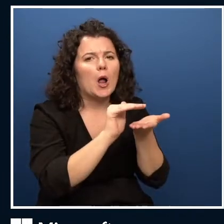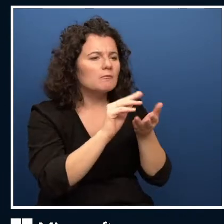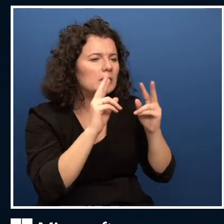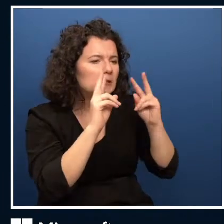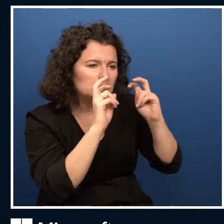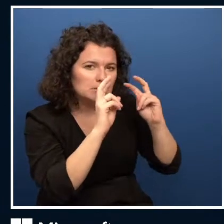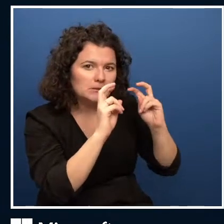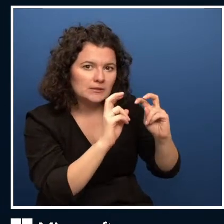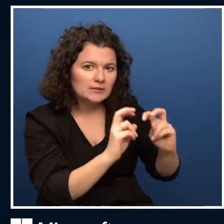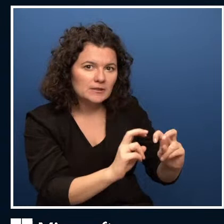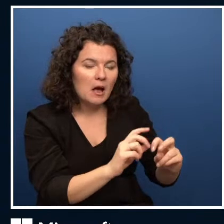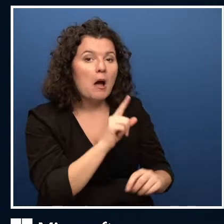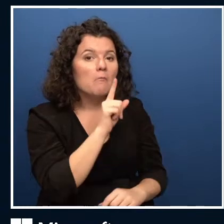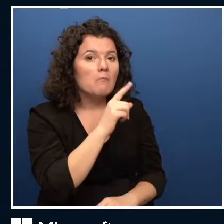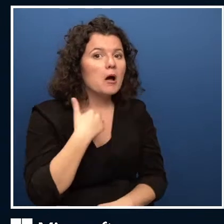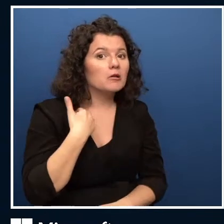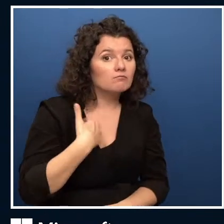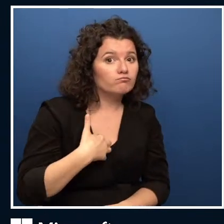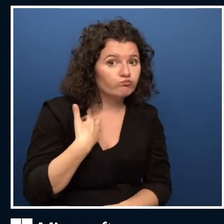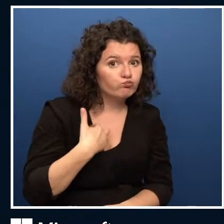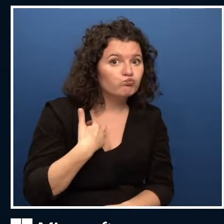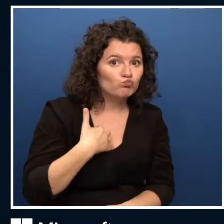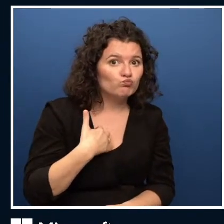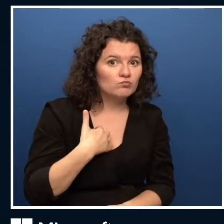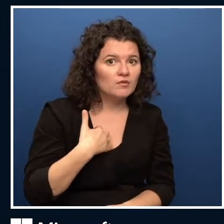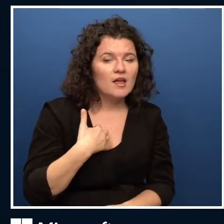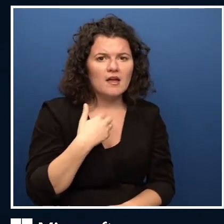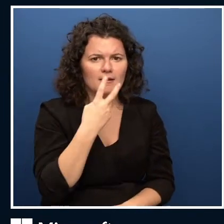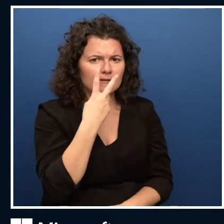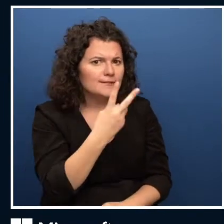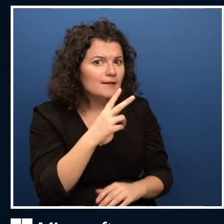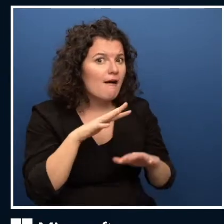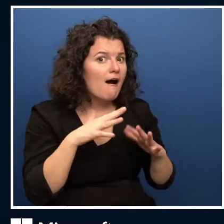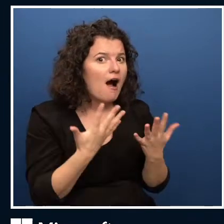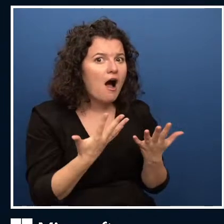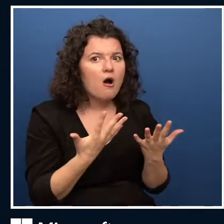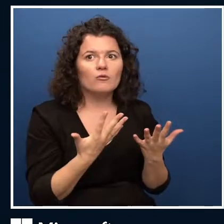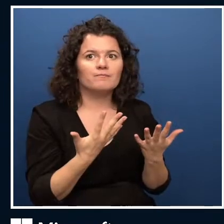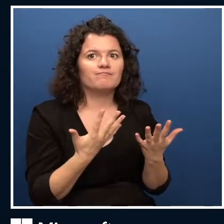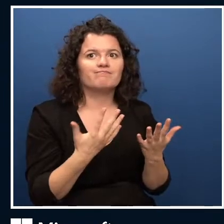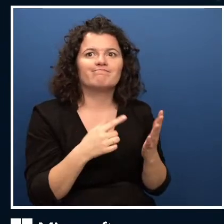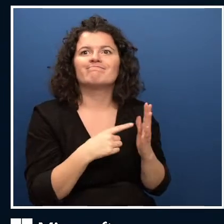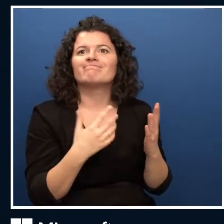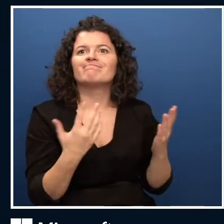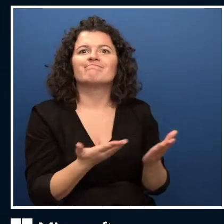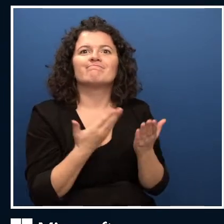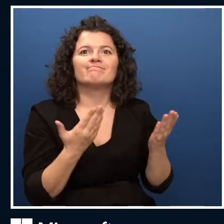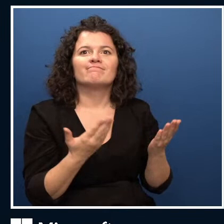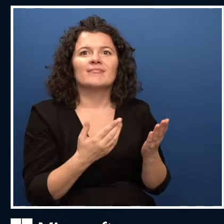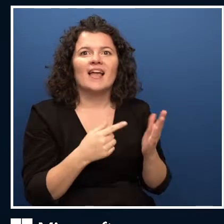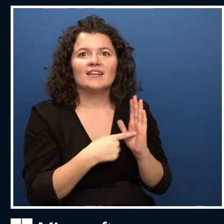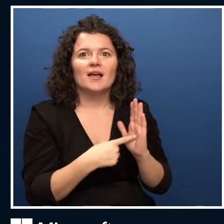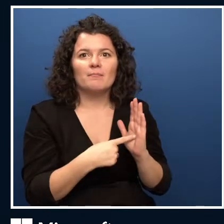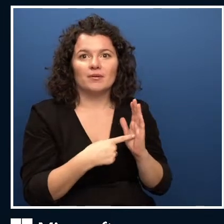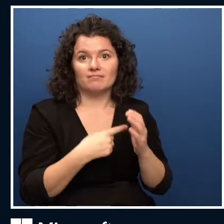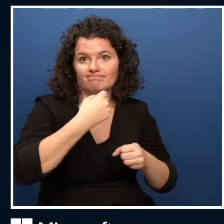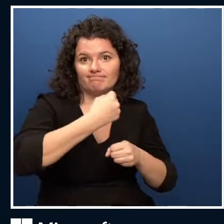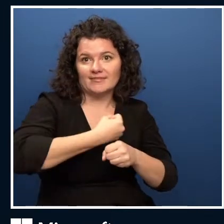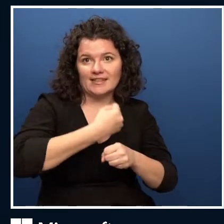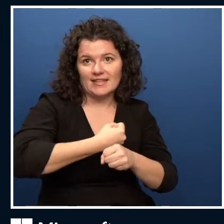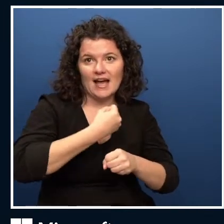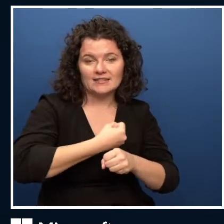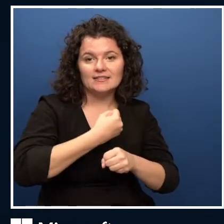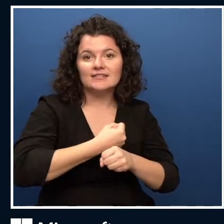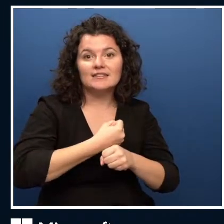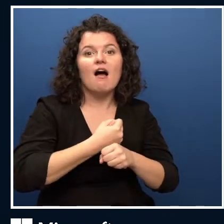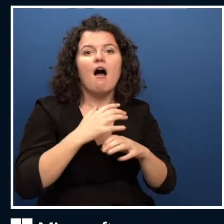pre-trained model to grasp the idea of your task. There are a